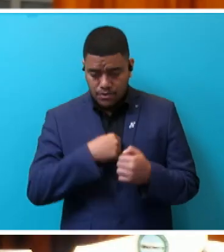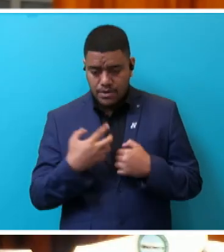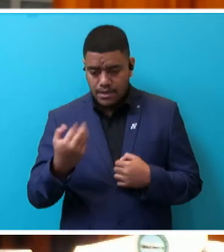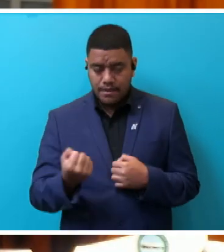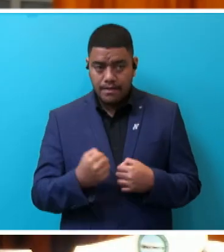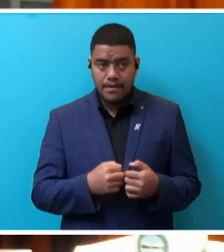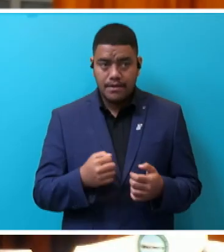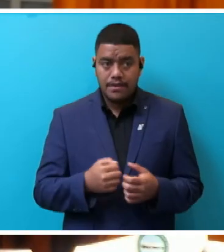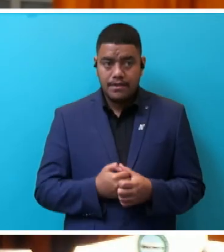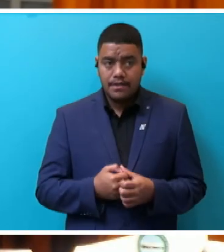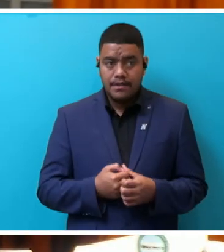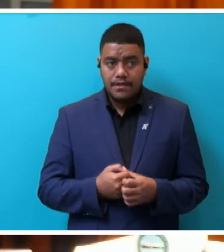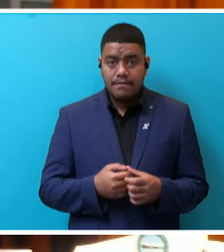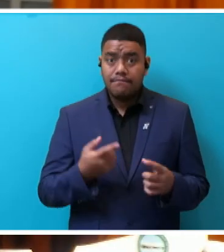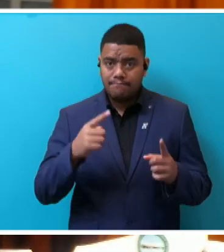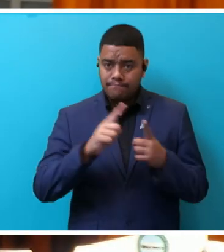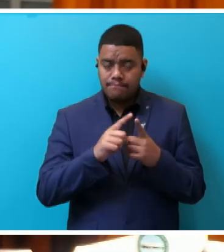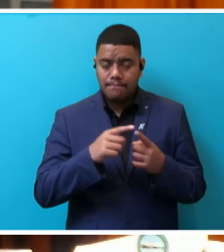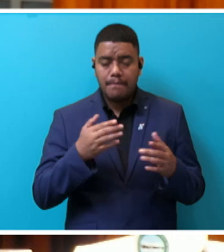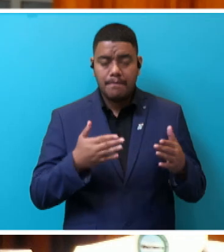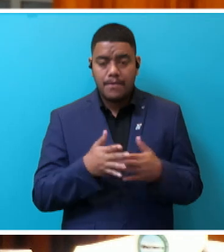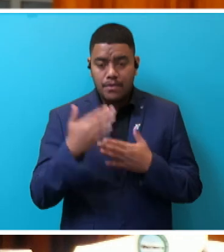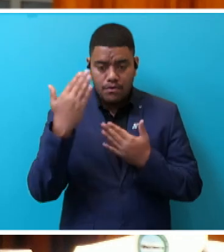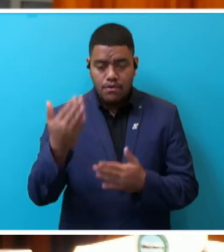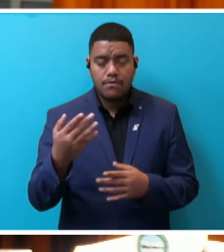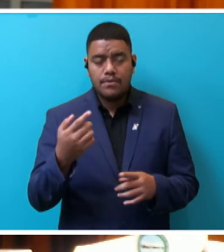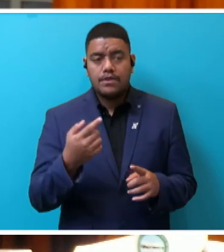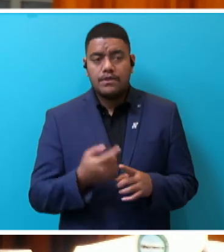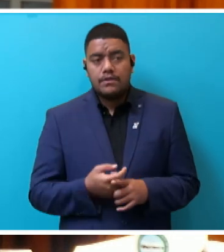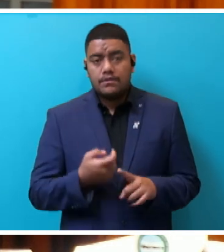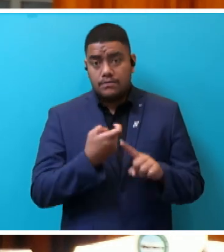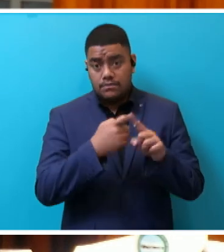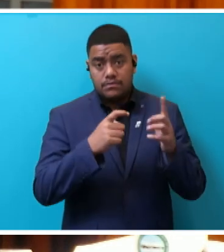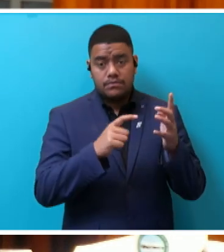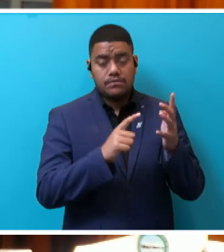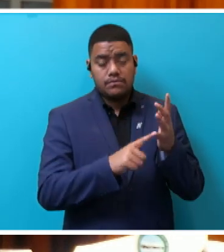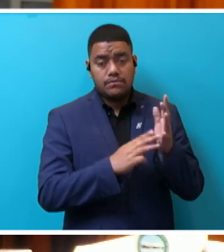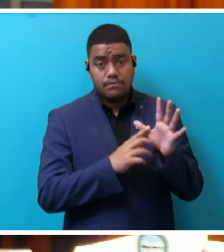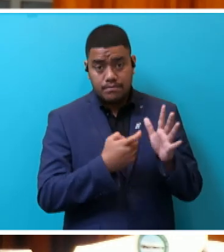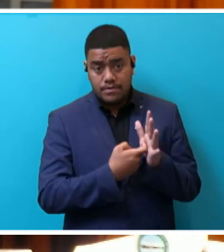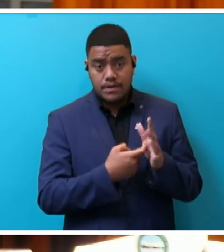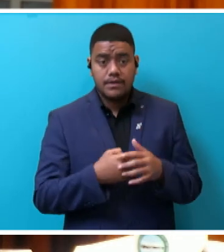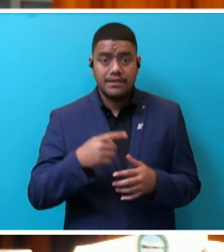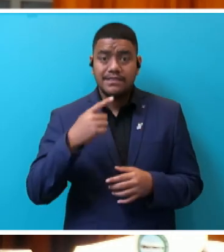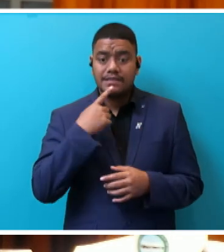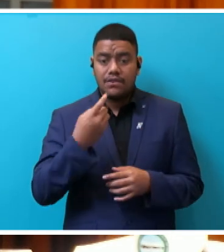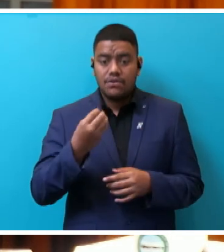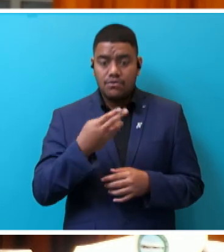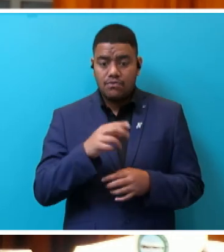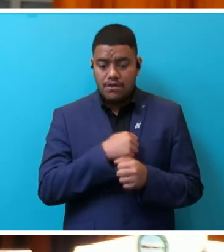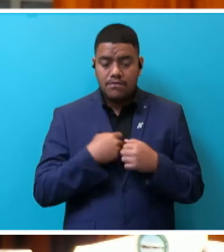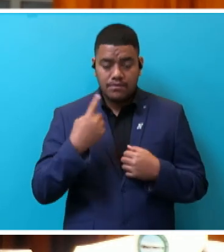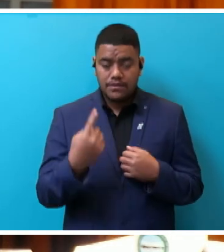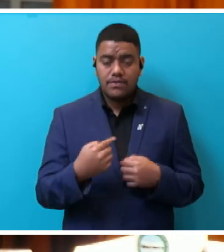quite rightly pointed out by the Honourable Kumar, is if we say to ourselves that we